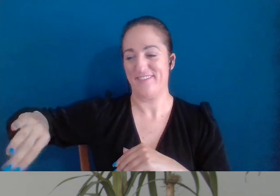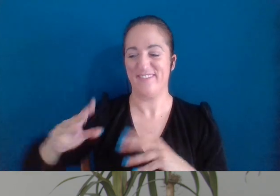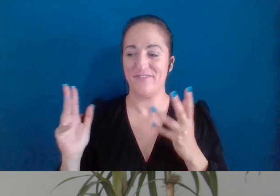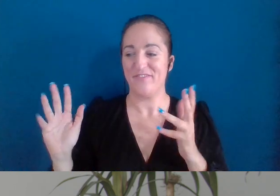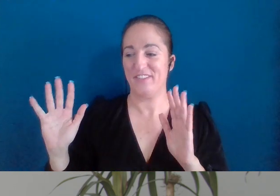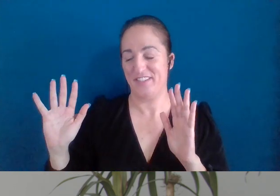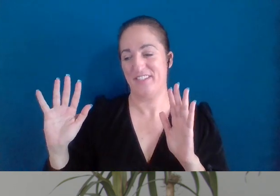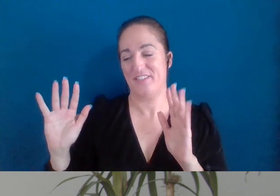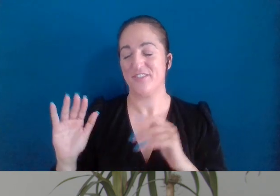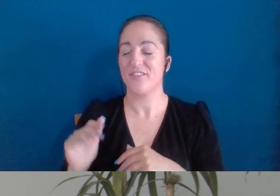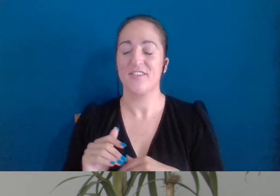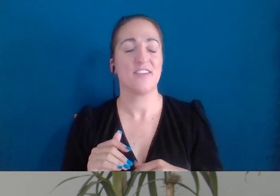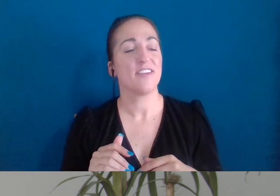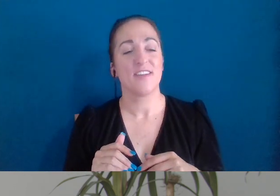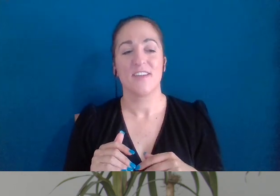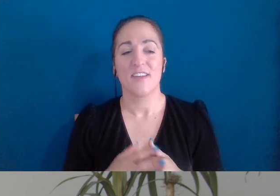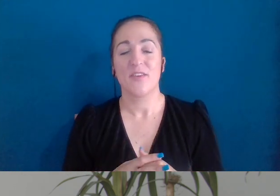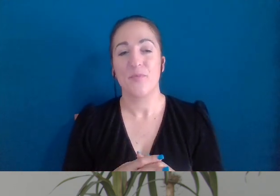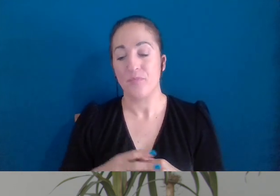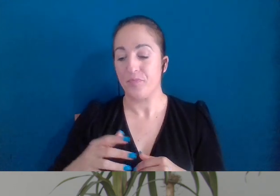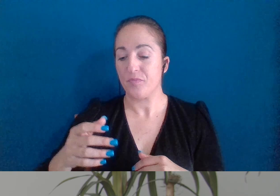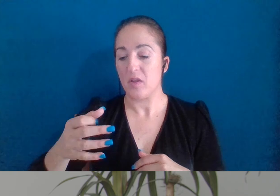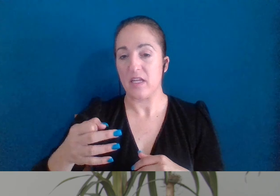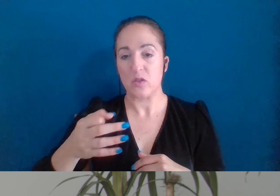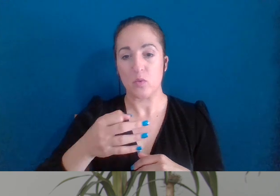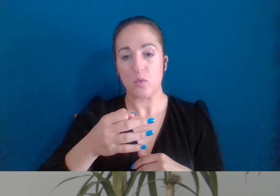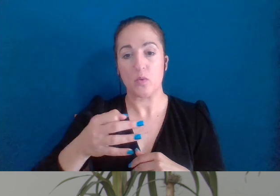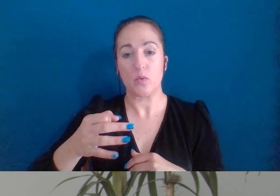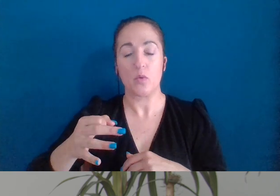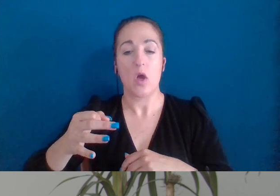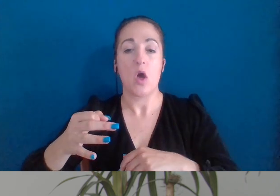And so I have these fasteners.